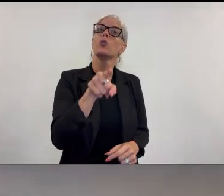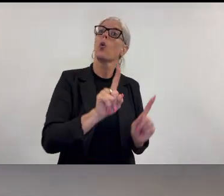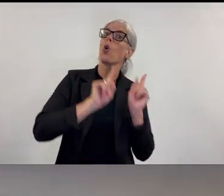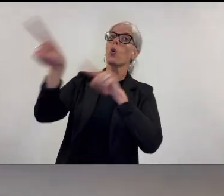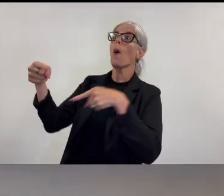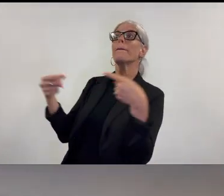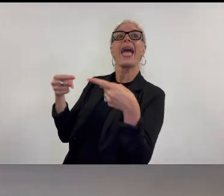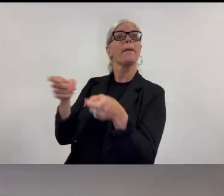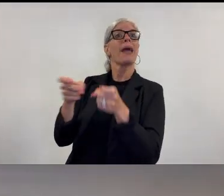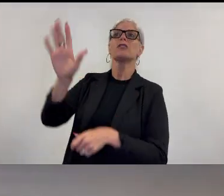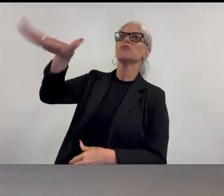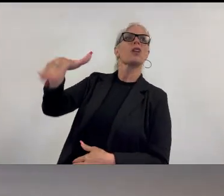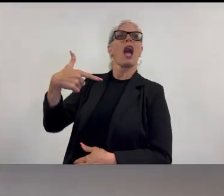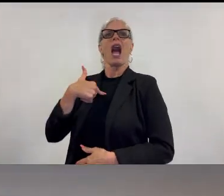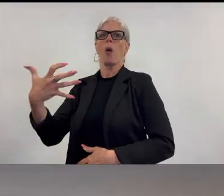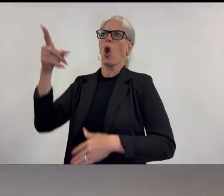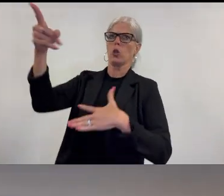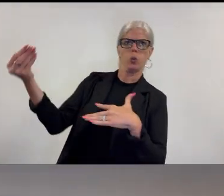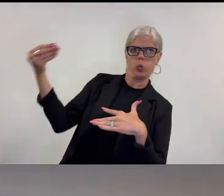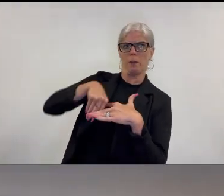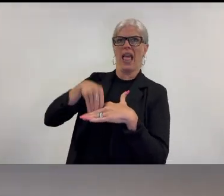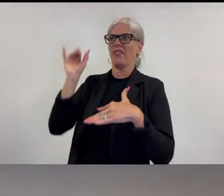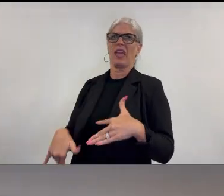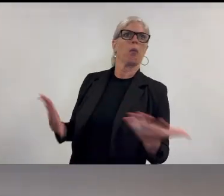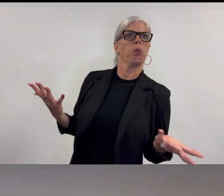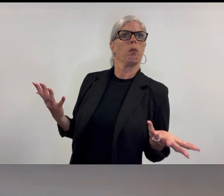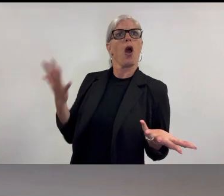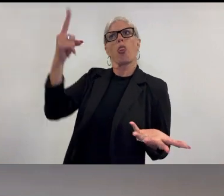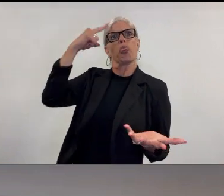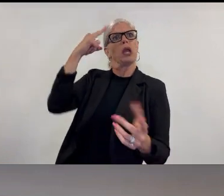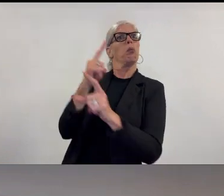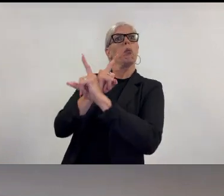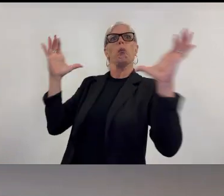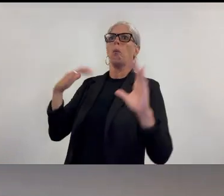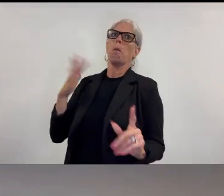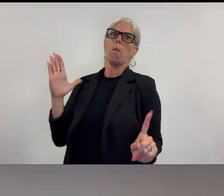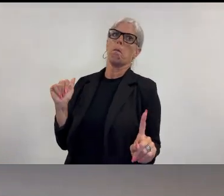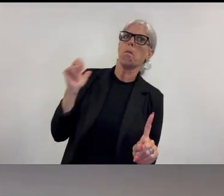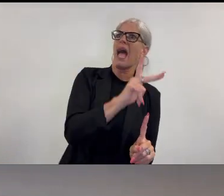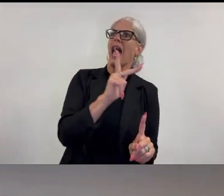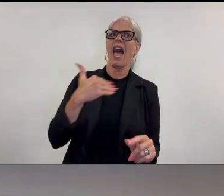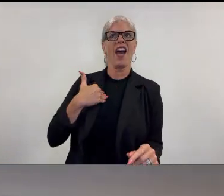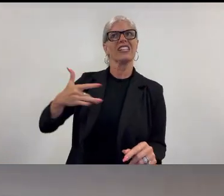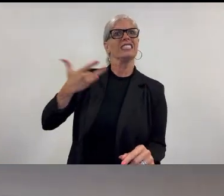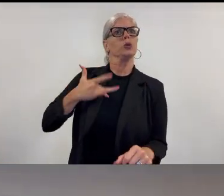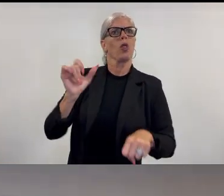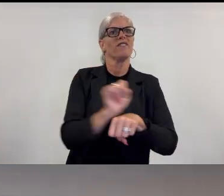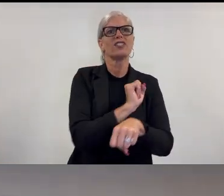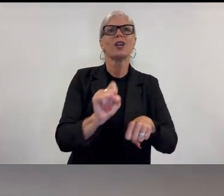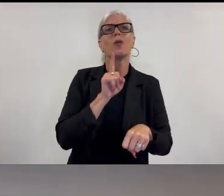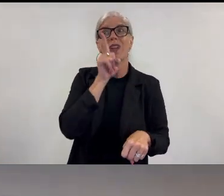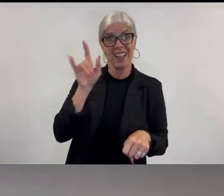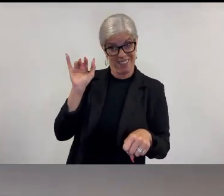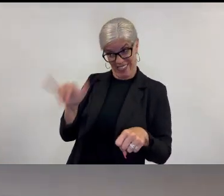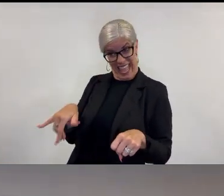doc and say, hey, put an implanted stimulator, hoping that you're going to get the motor and sensory function recovery, because that doesn't work